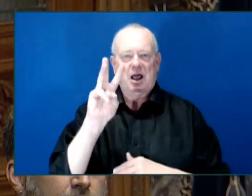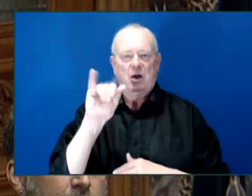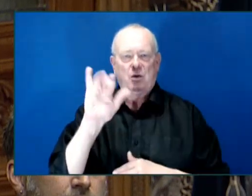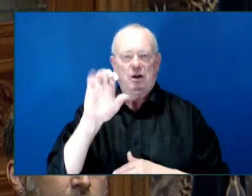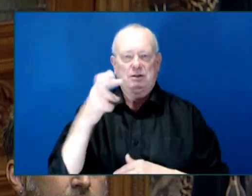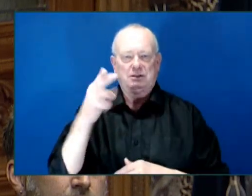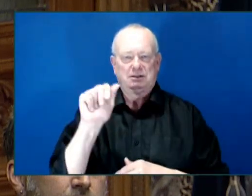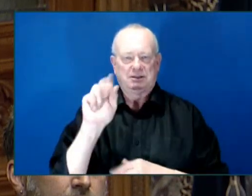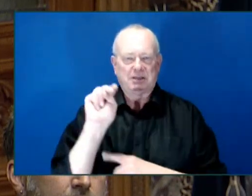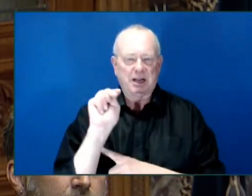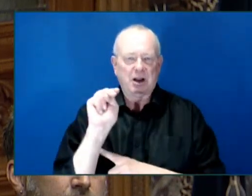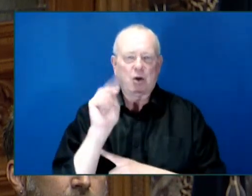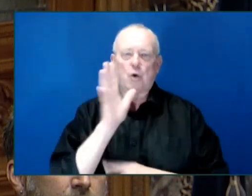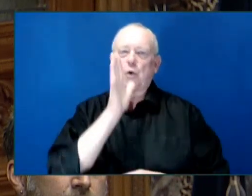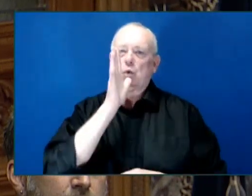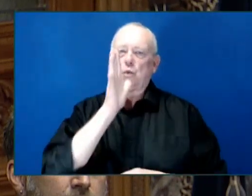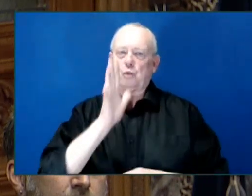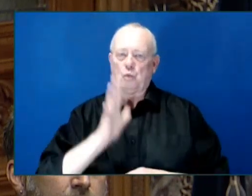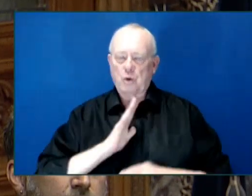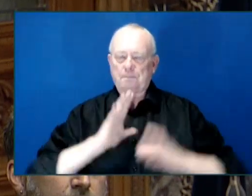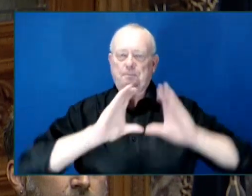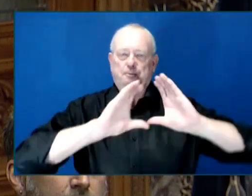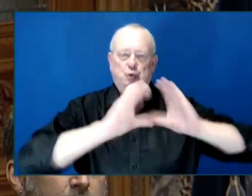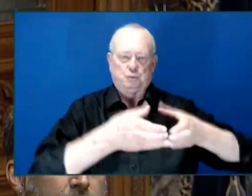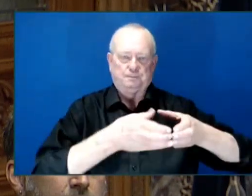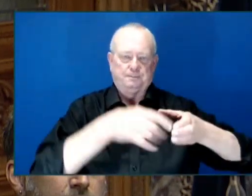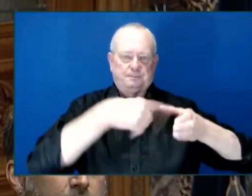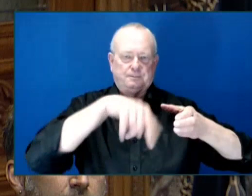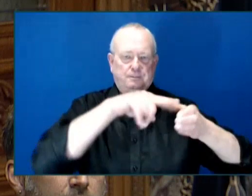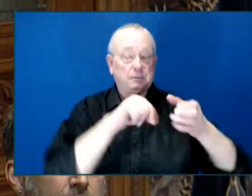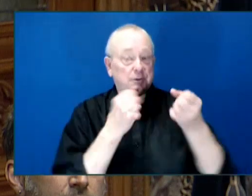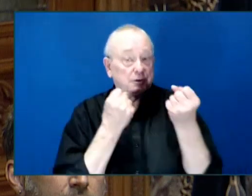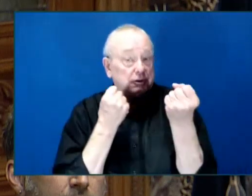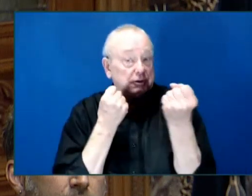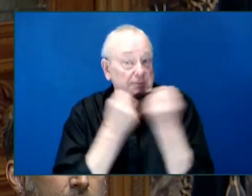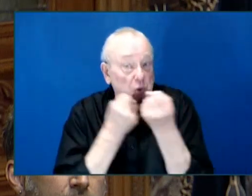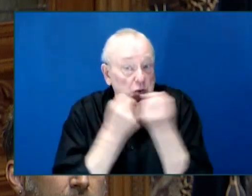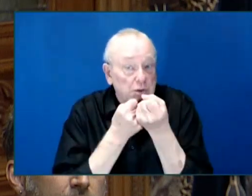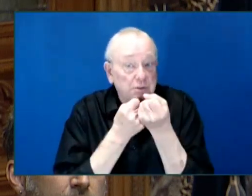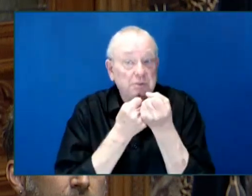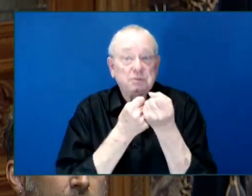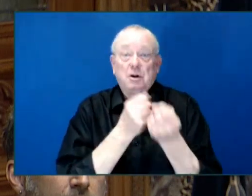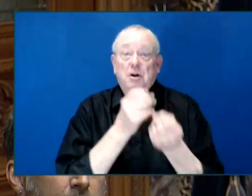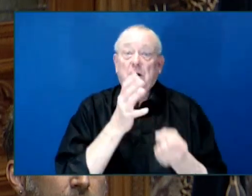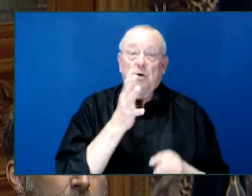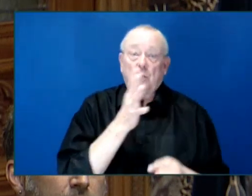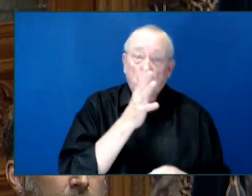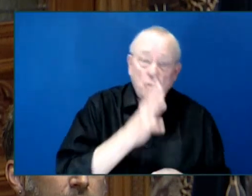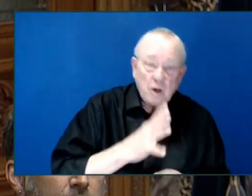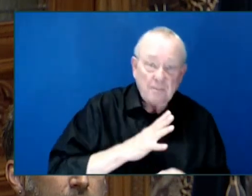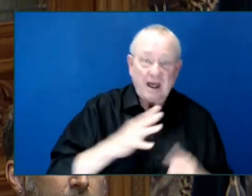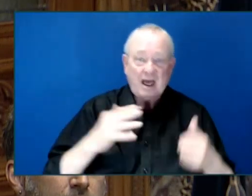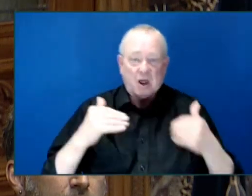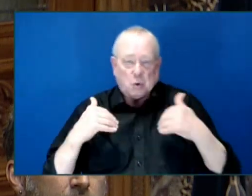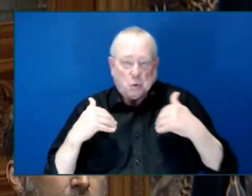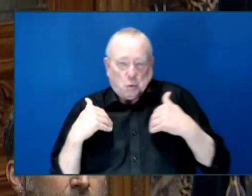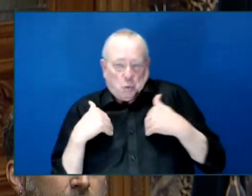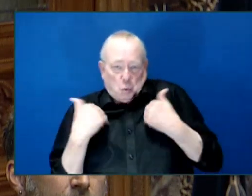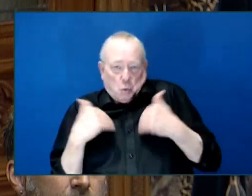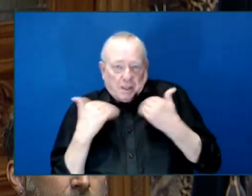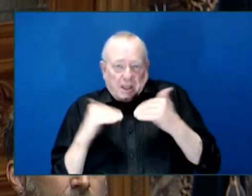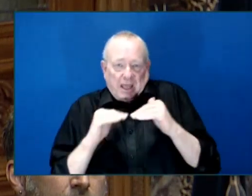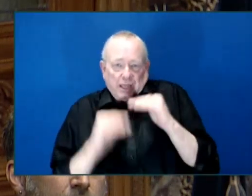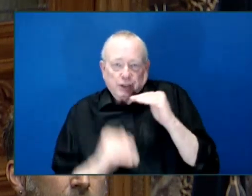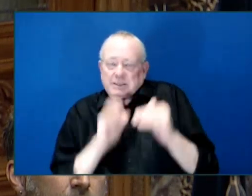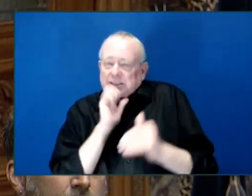of abuse under the age of 19 and their families as they navigate the criminal justice system. From the time of